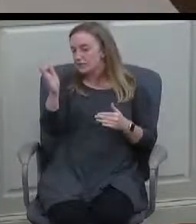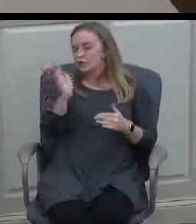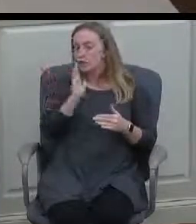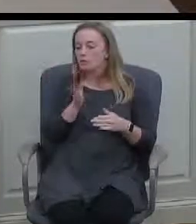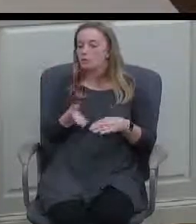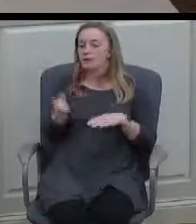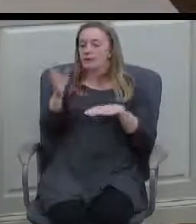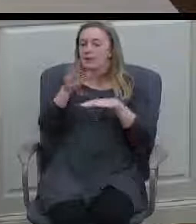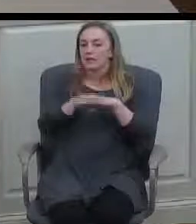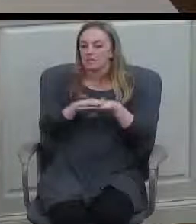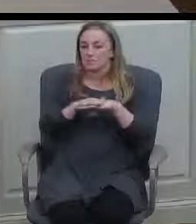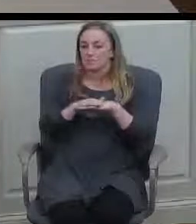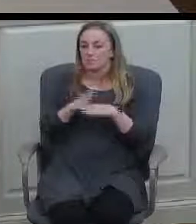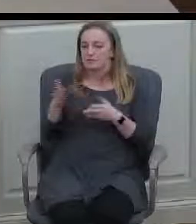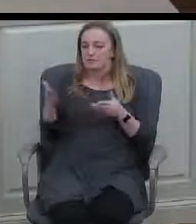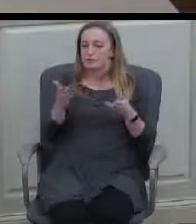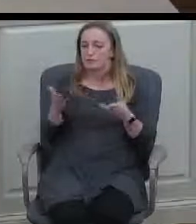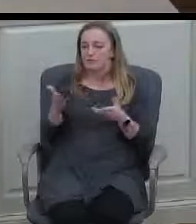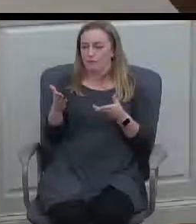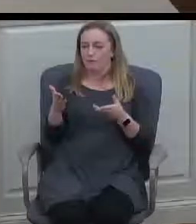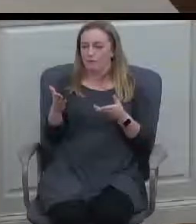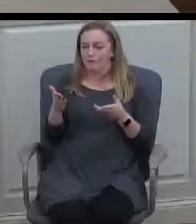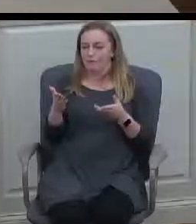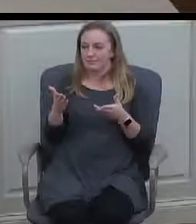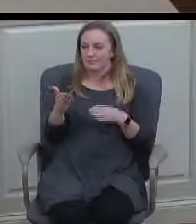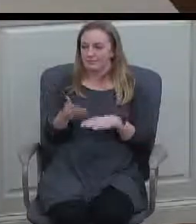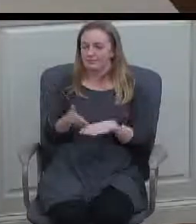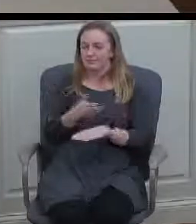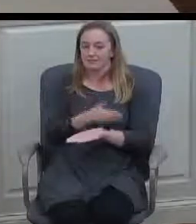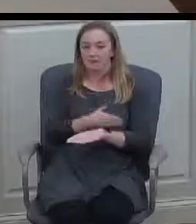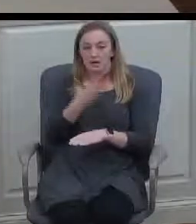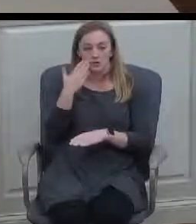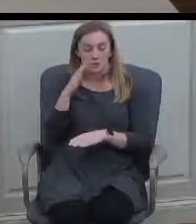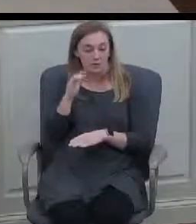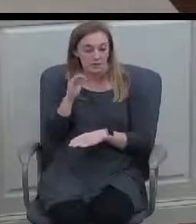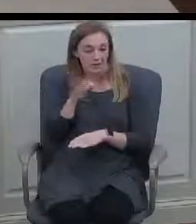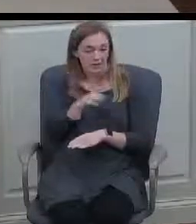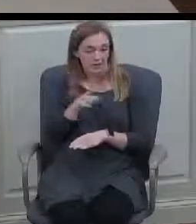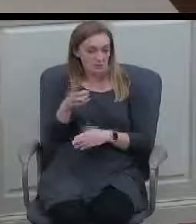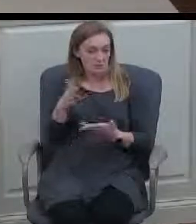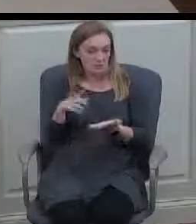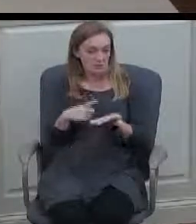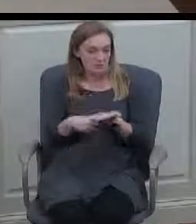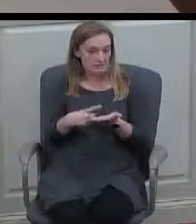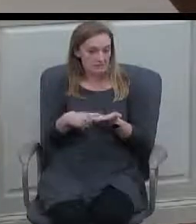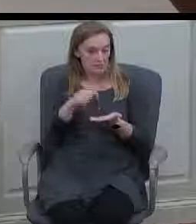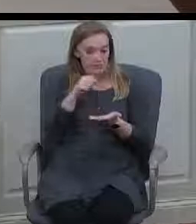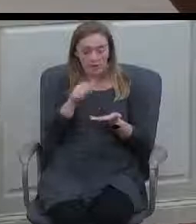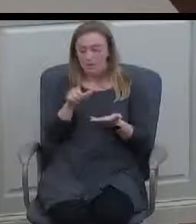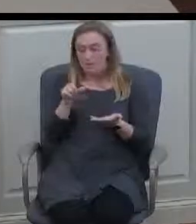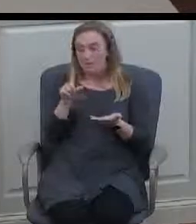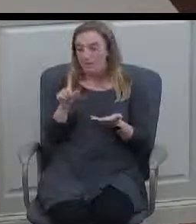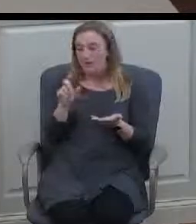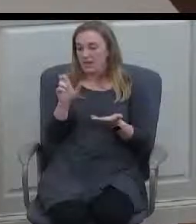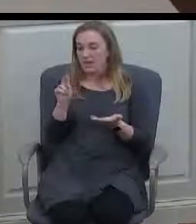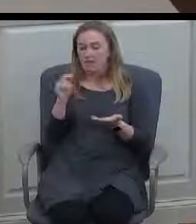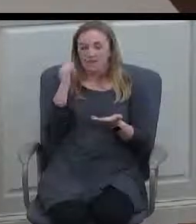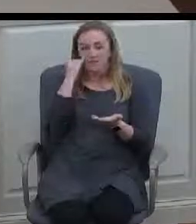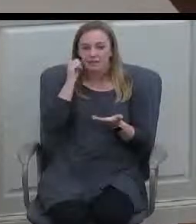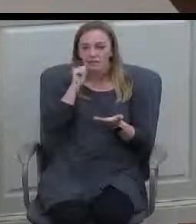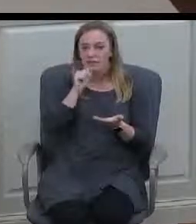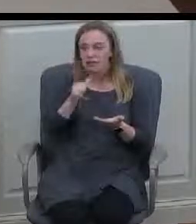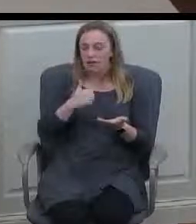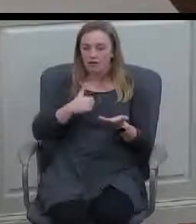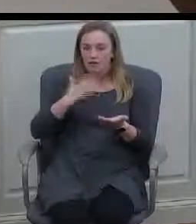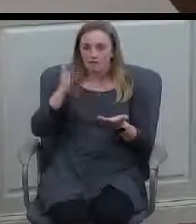elevates the service provided. I don't know if that's been discussed in any topics or not, but even if there wasn't a formal